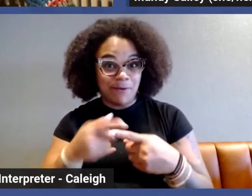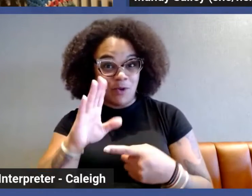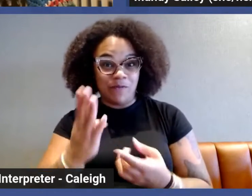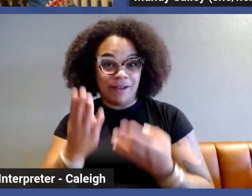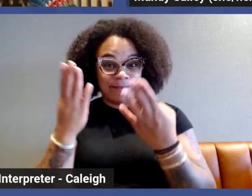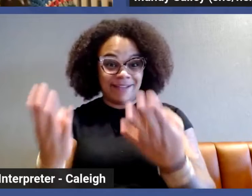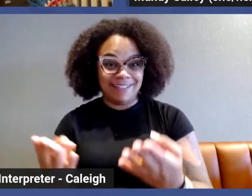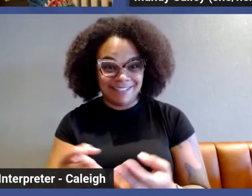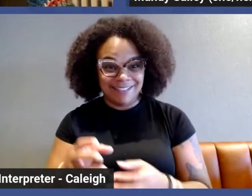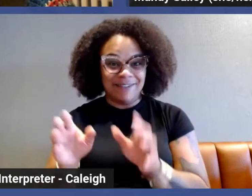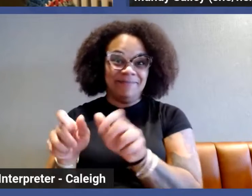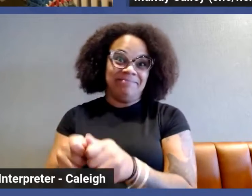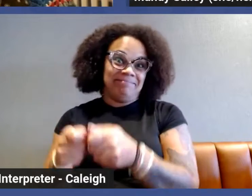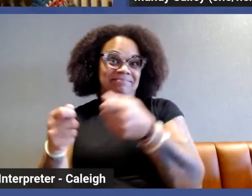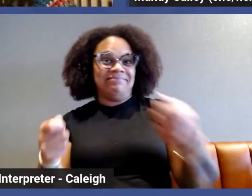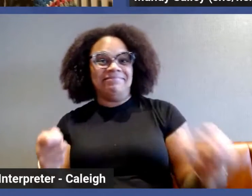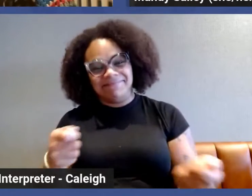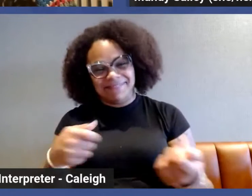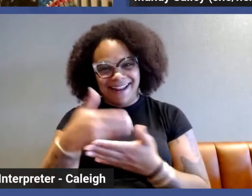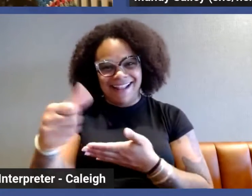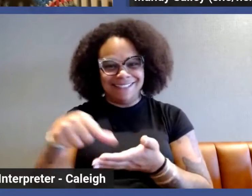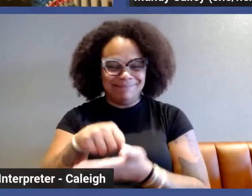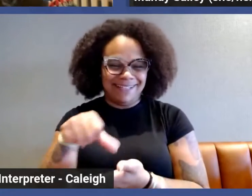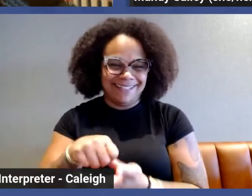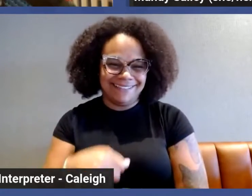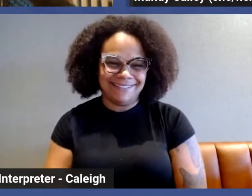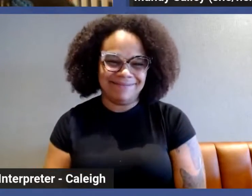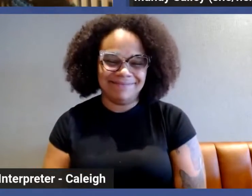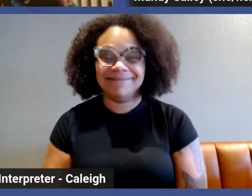flip the page. Won't have them memorized.